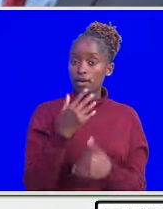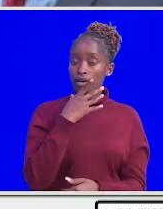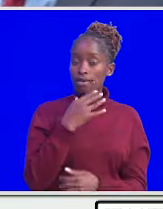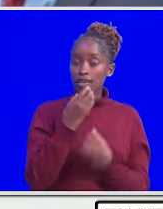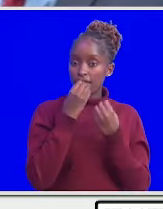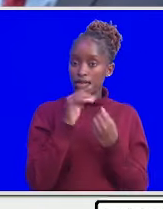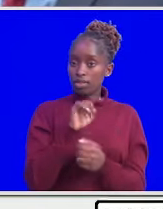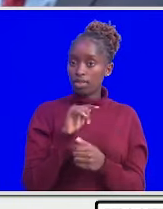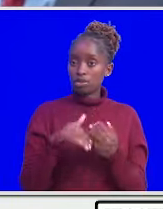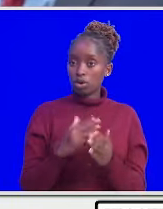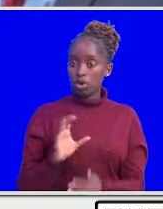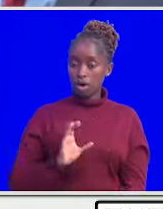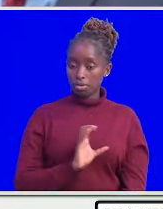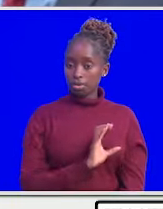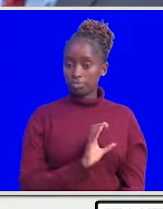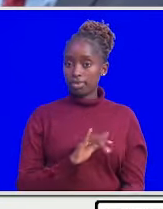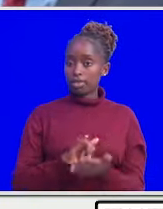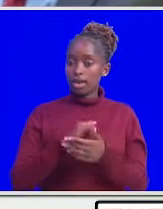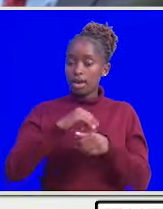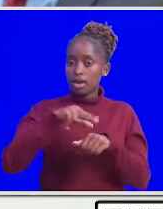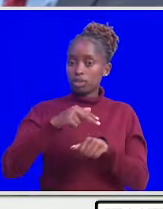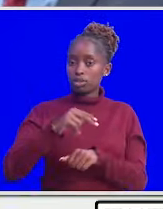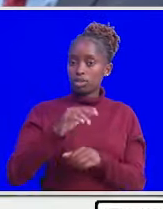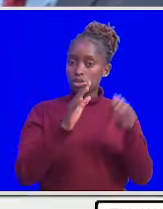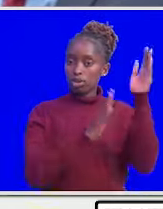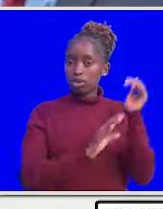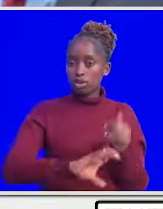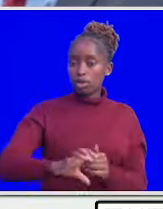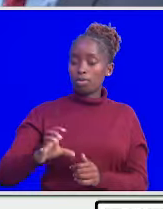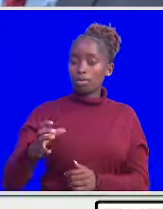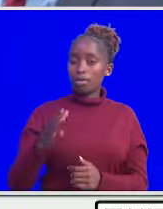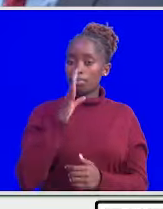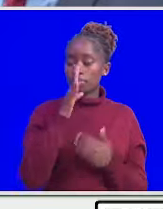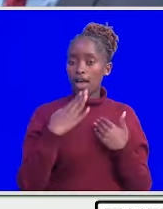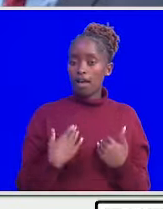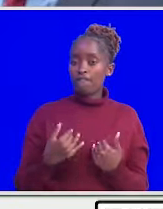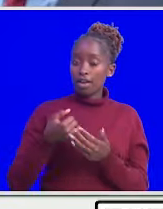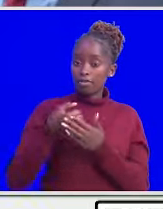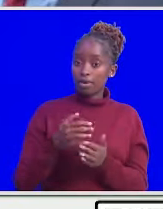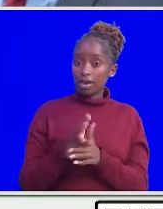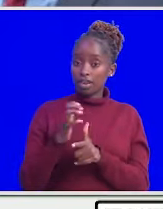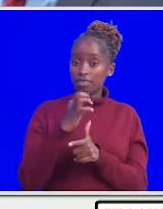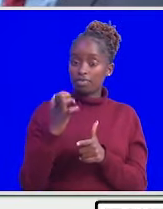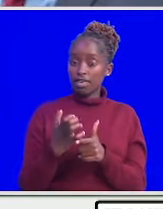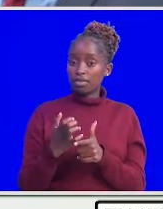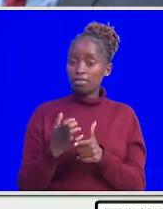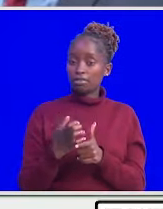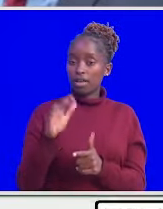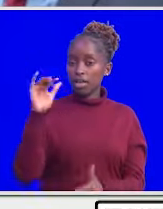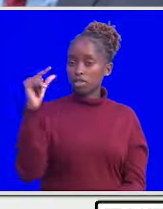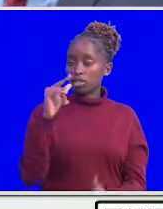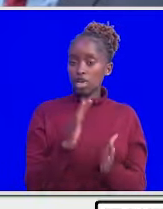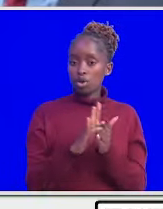the committee that National Security Committee was also involved, as well as the Attorney General and all